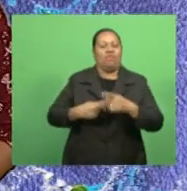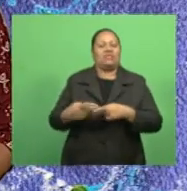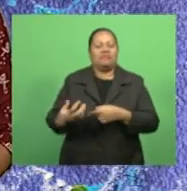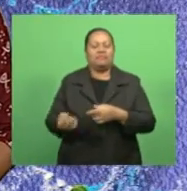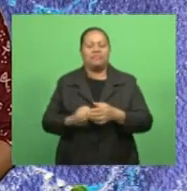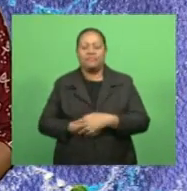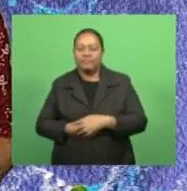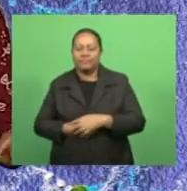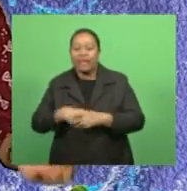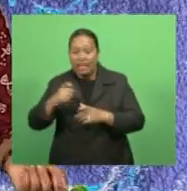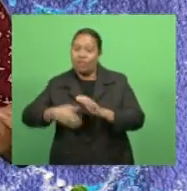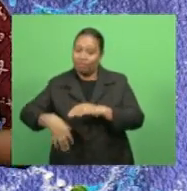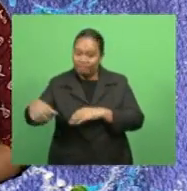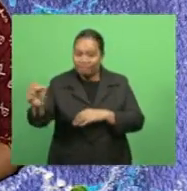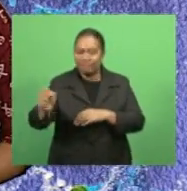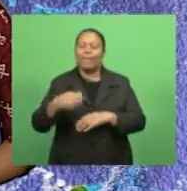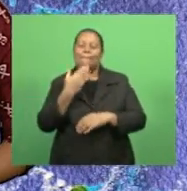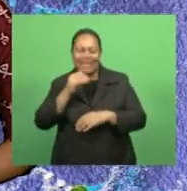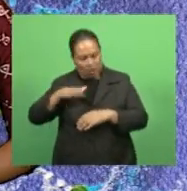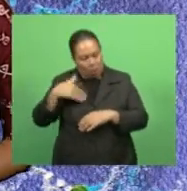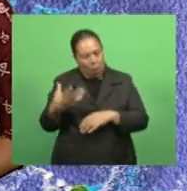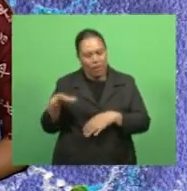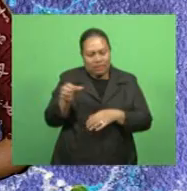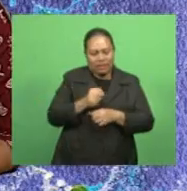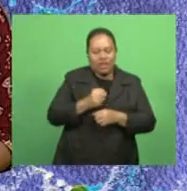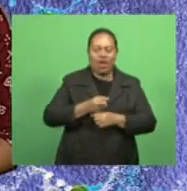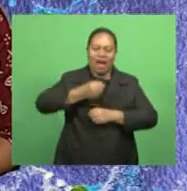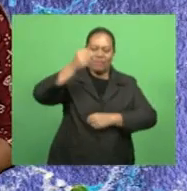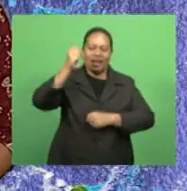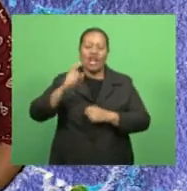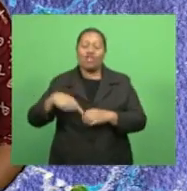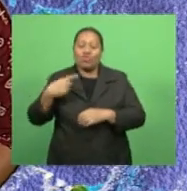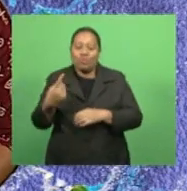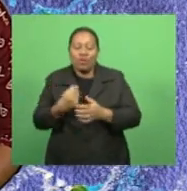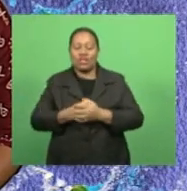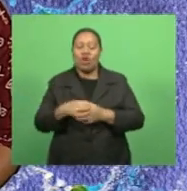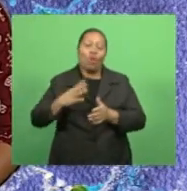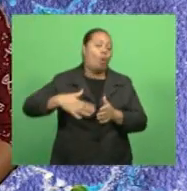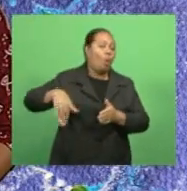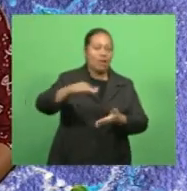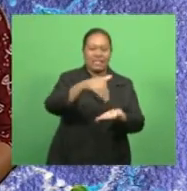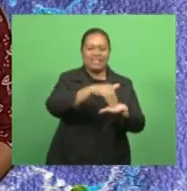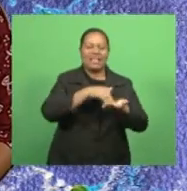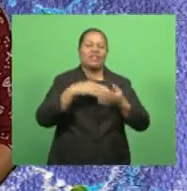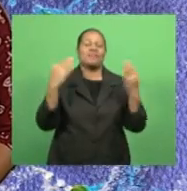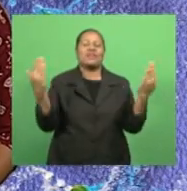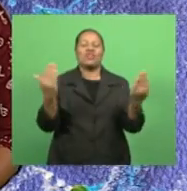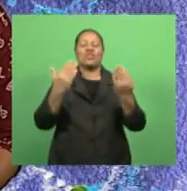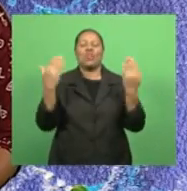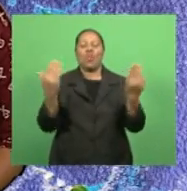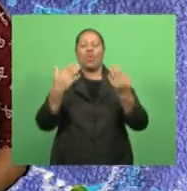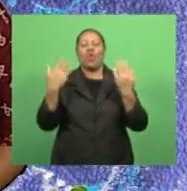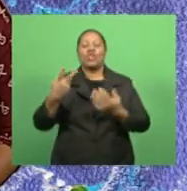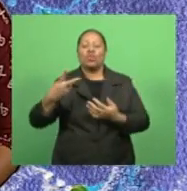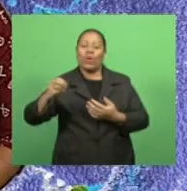So even if you go out, take your umbrellas. Tomorrow's temps, all centers will remain cool in the high